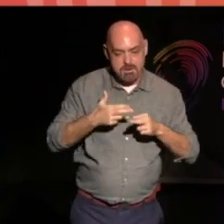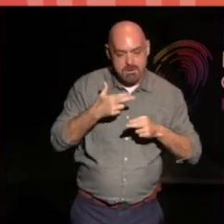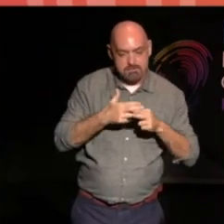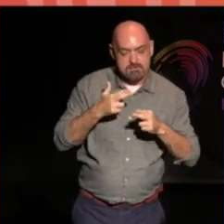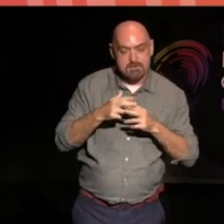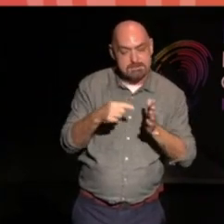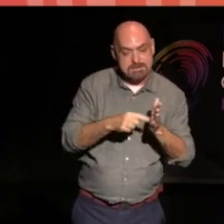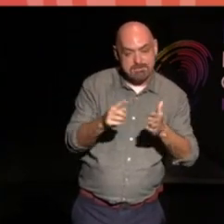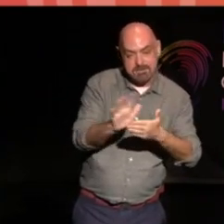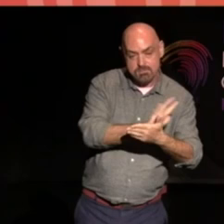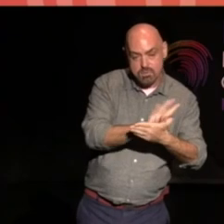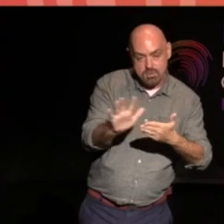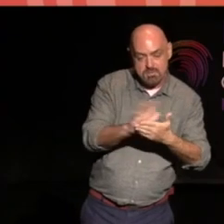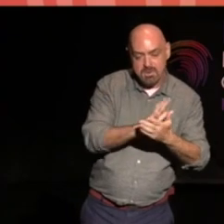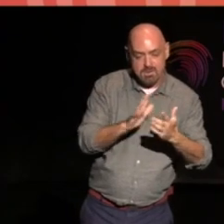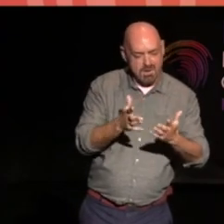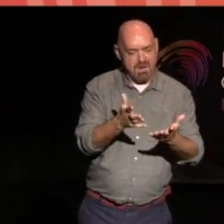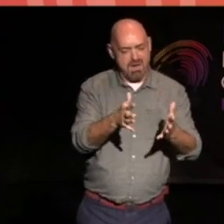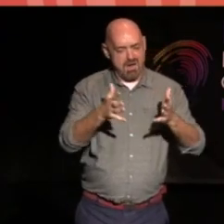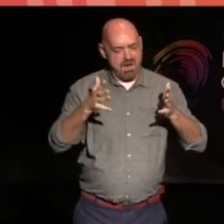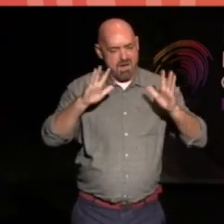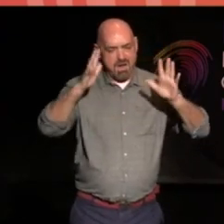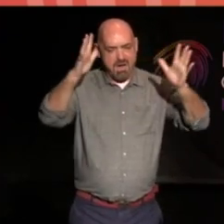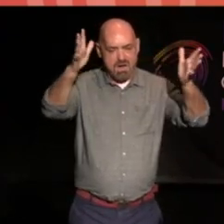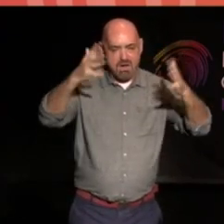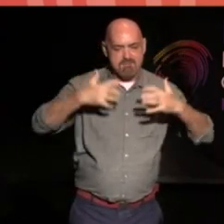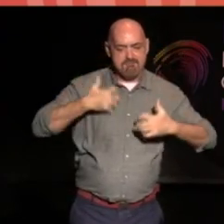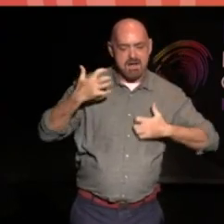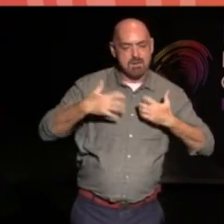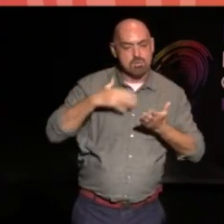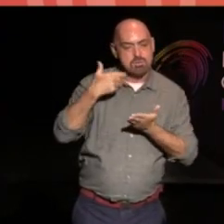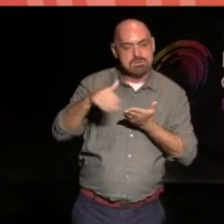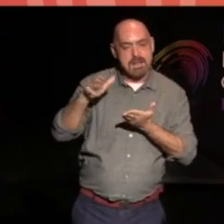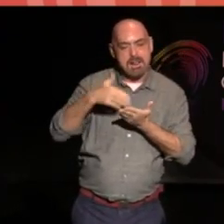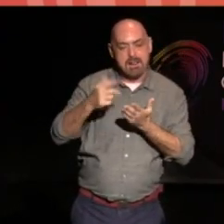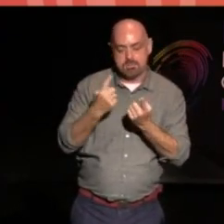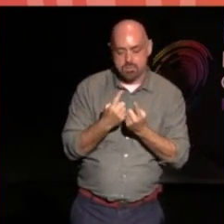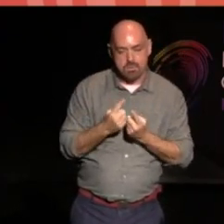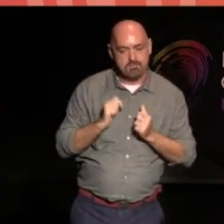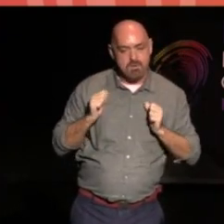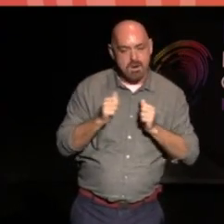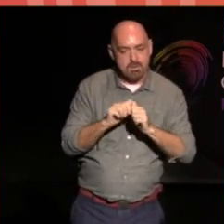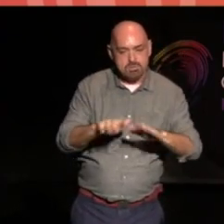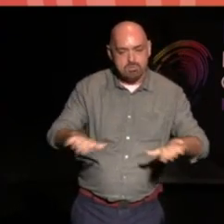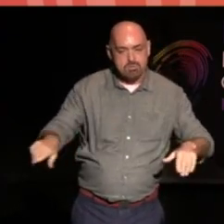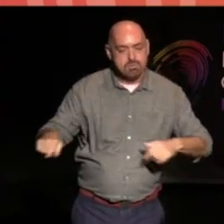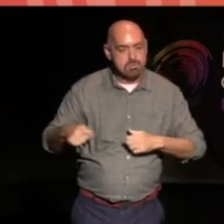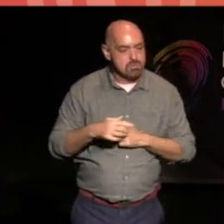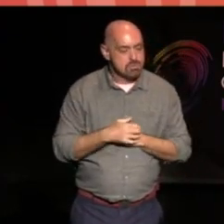television programs which glorify violence in order to sell toys to our children.